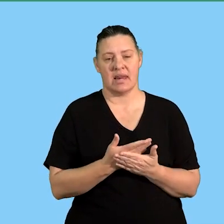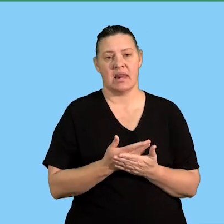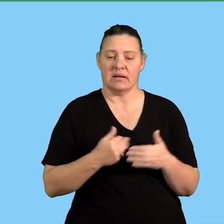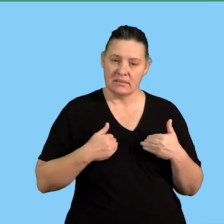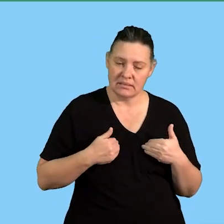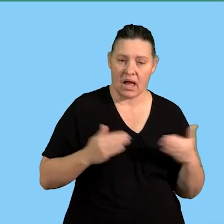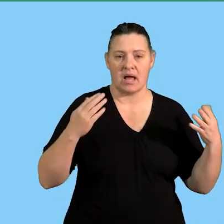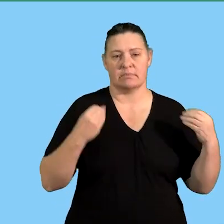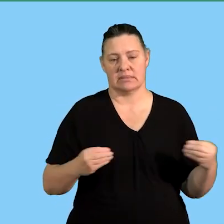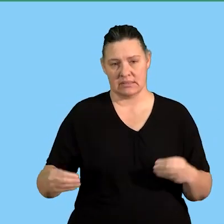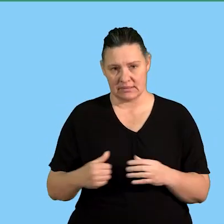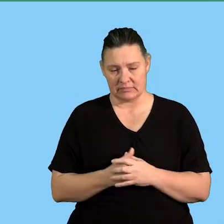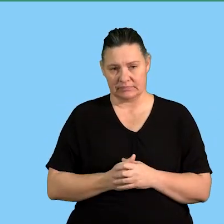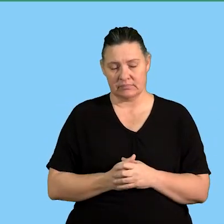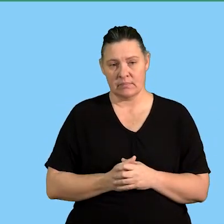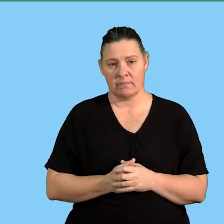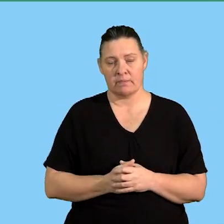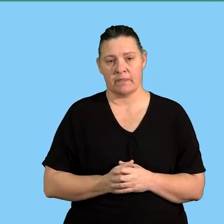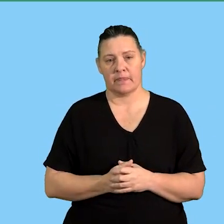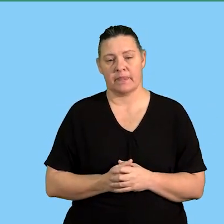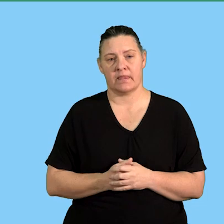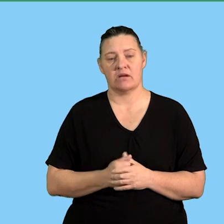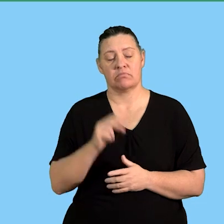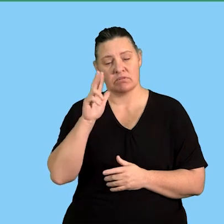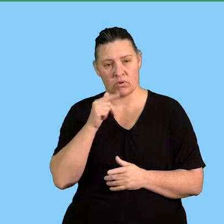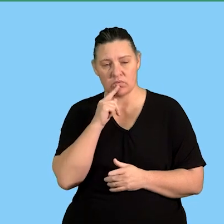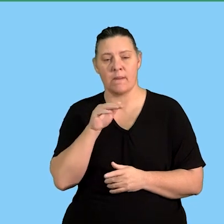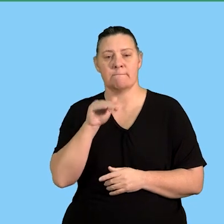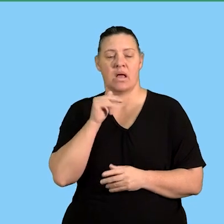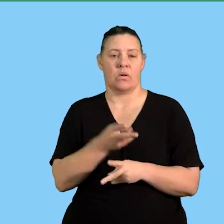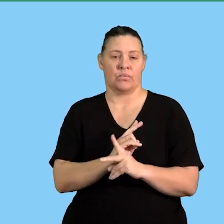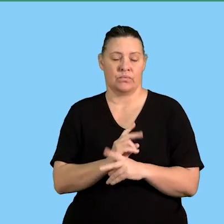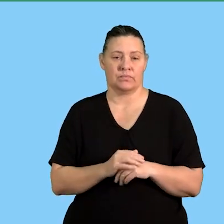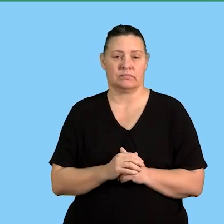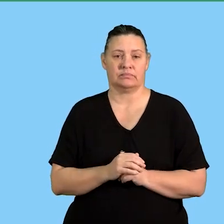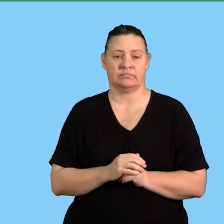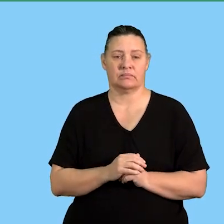able to start a business. So the correct answer is supposed to be a bank loan.